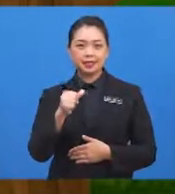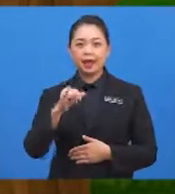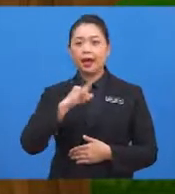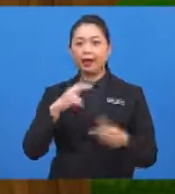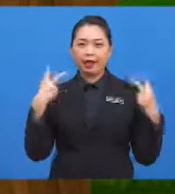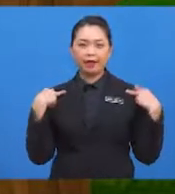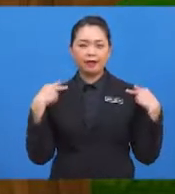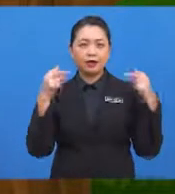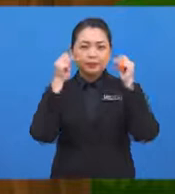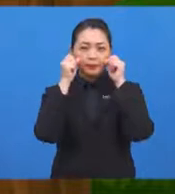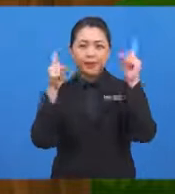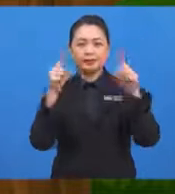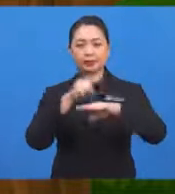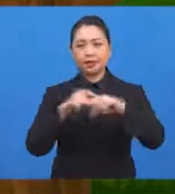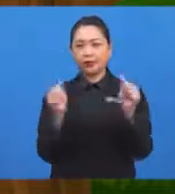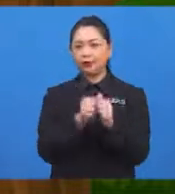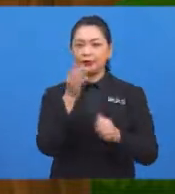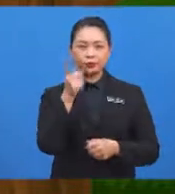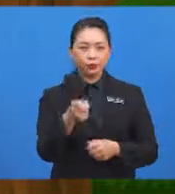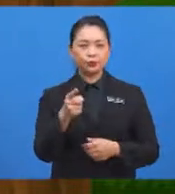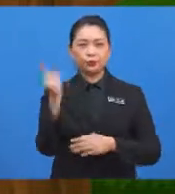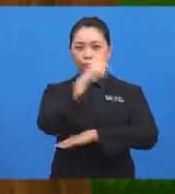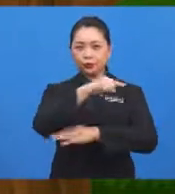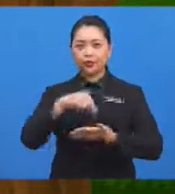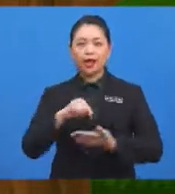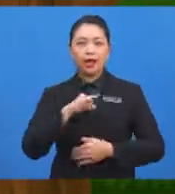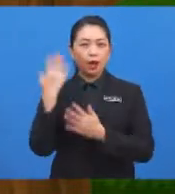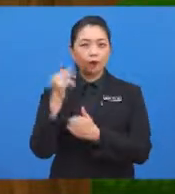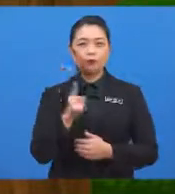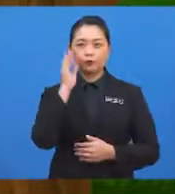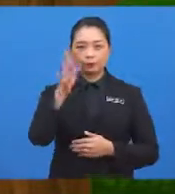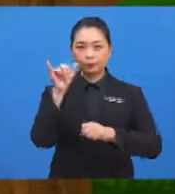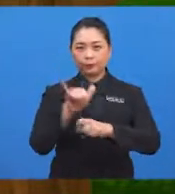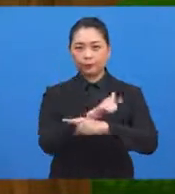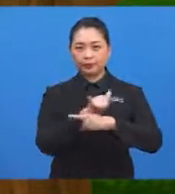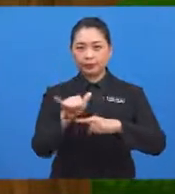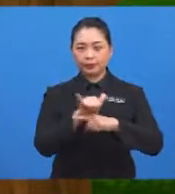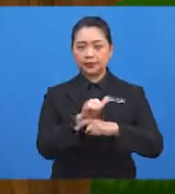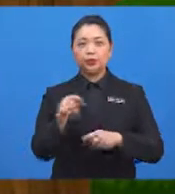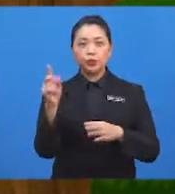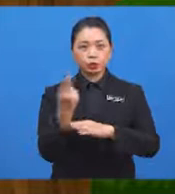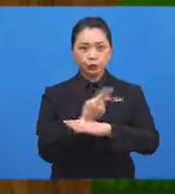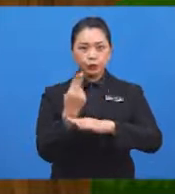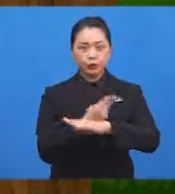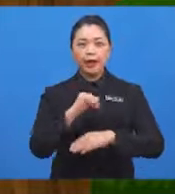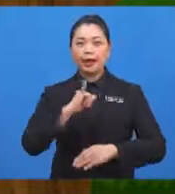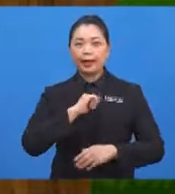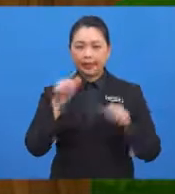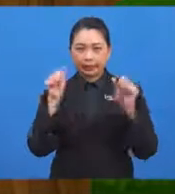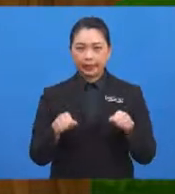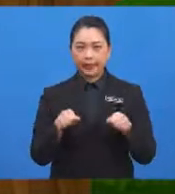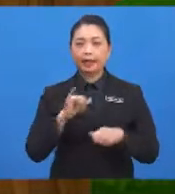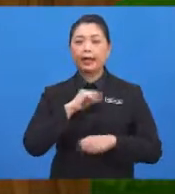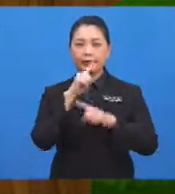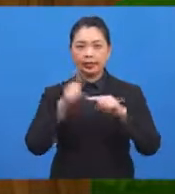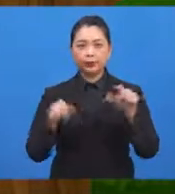an amazing time with you today. So I hope you would practice using I can and I